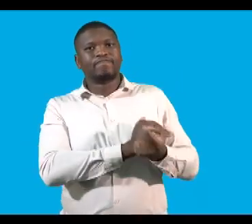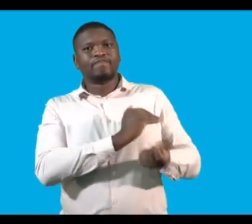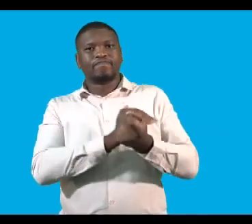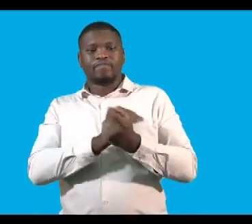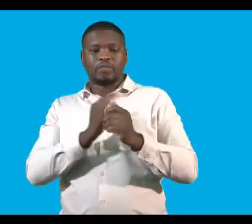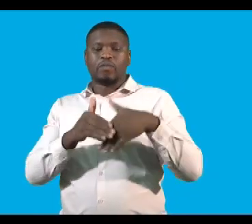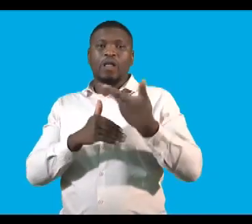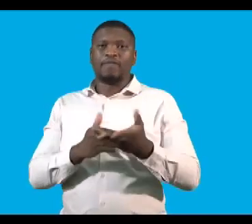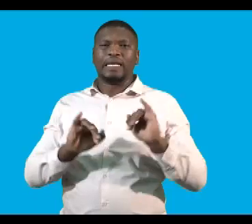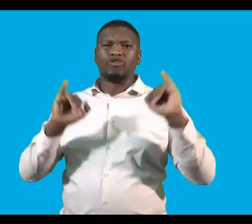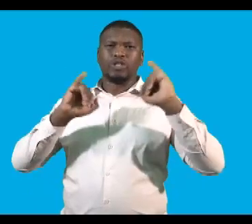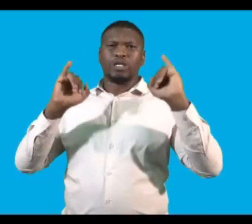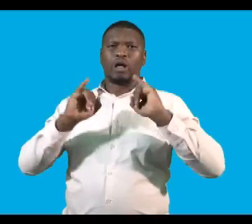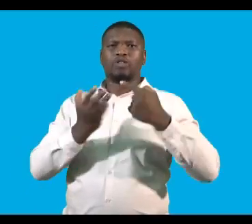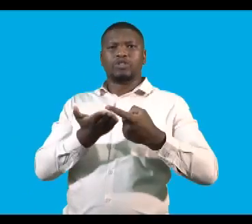critical discussion.